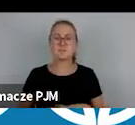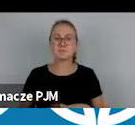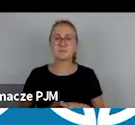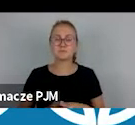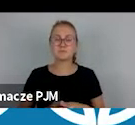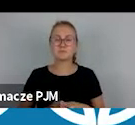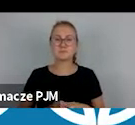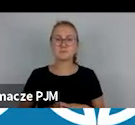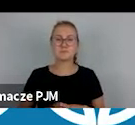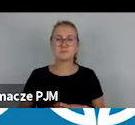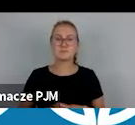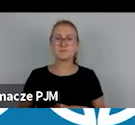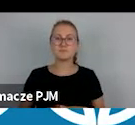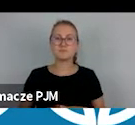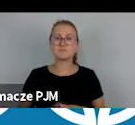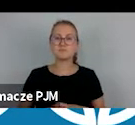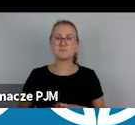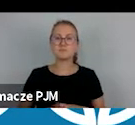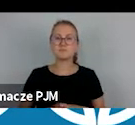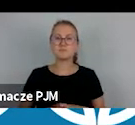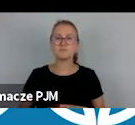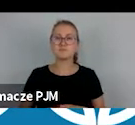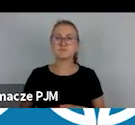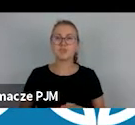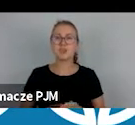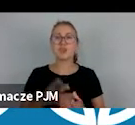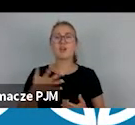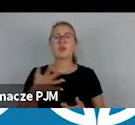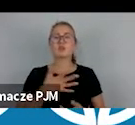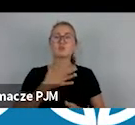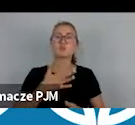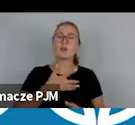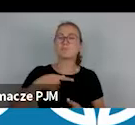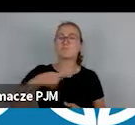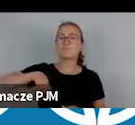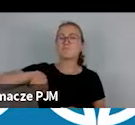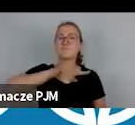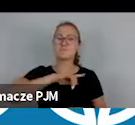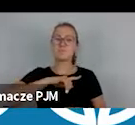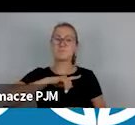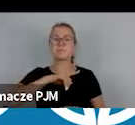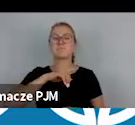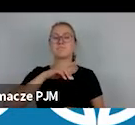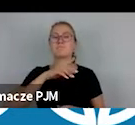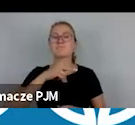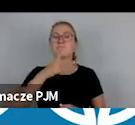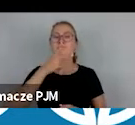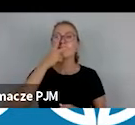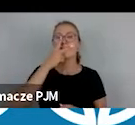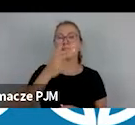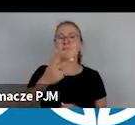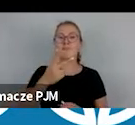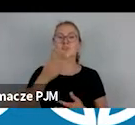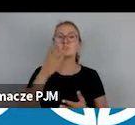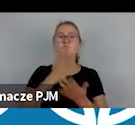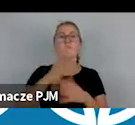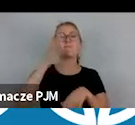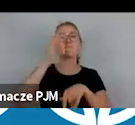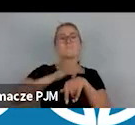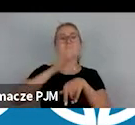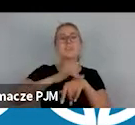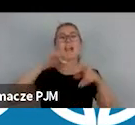multiple forms of analyses, multiple analyses to make sense of violence and conflict in those places. As I